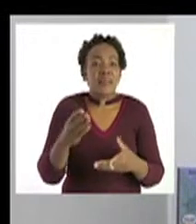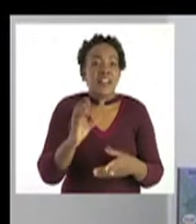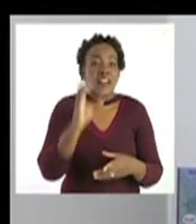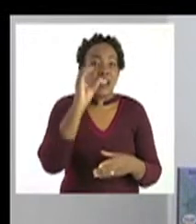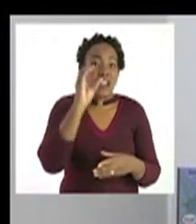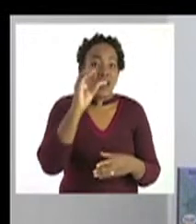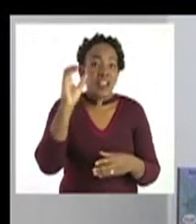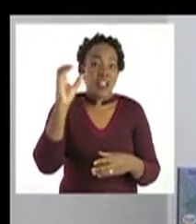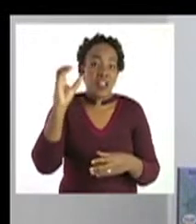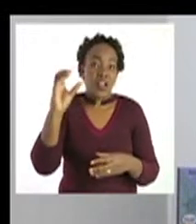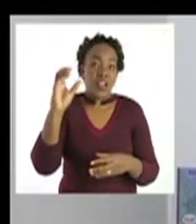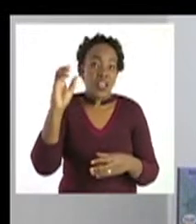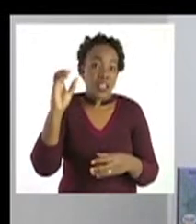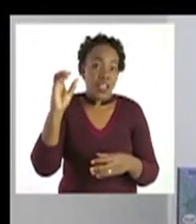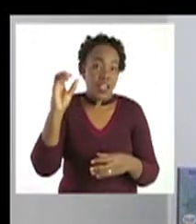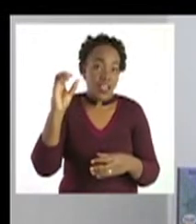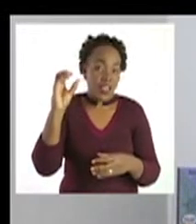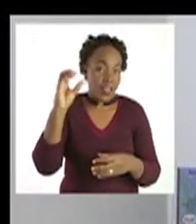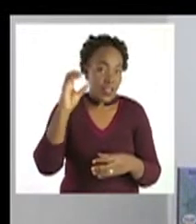composition.